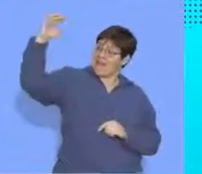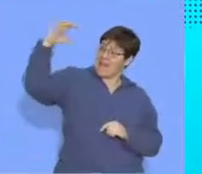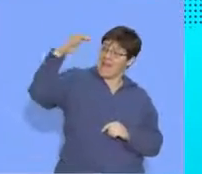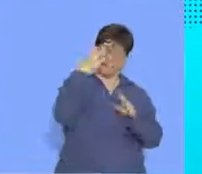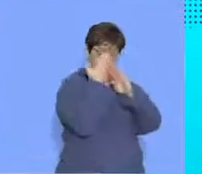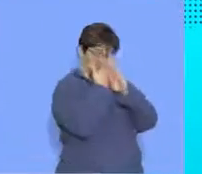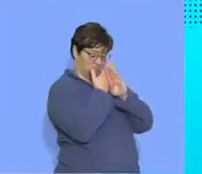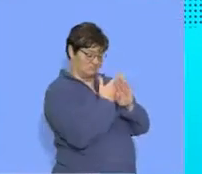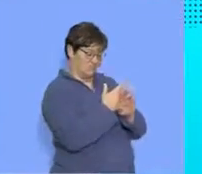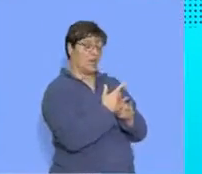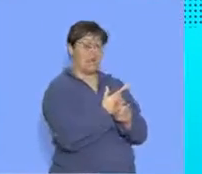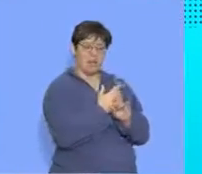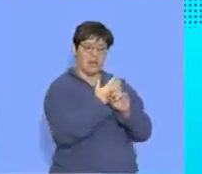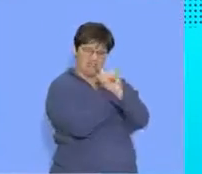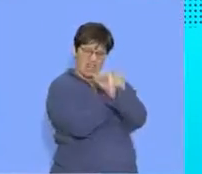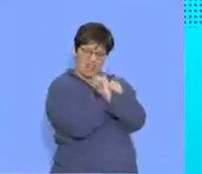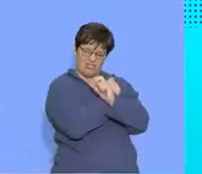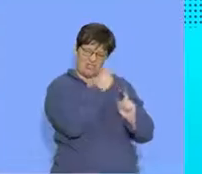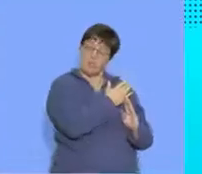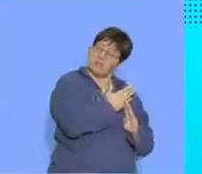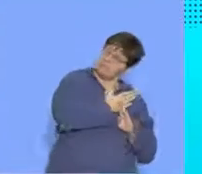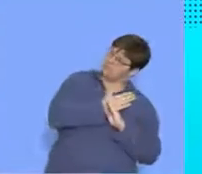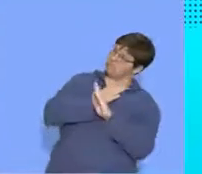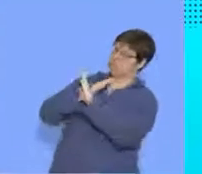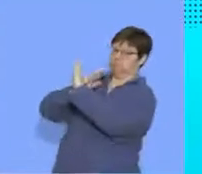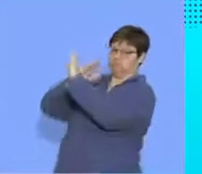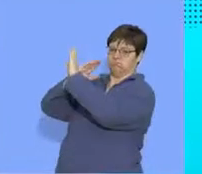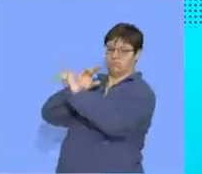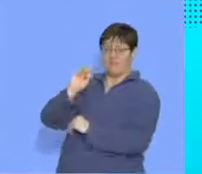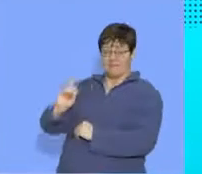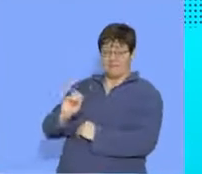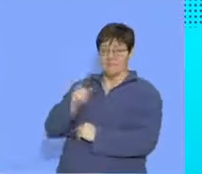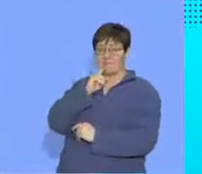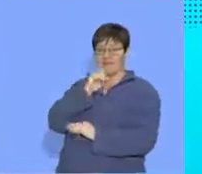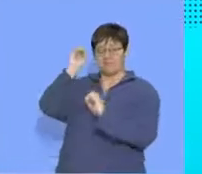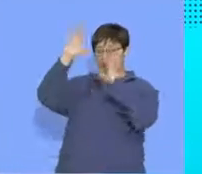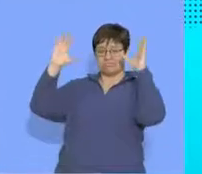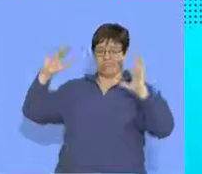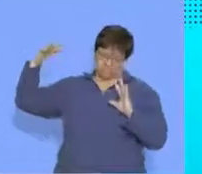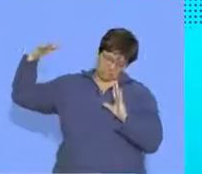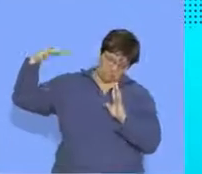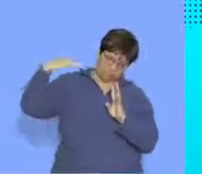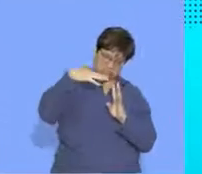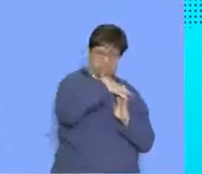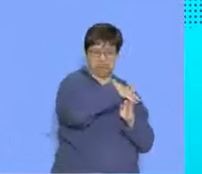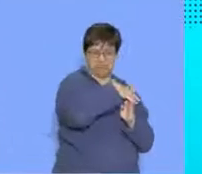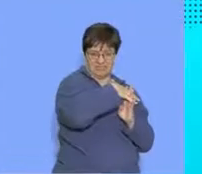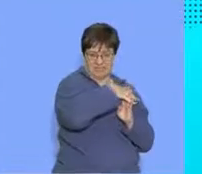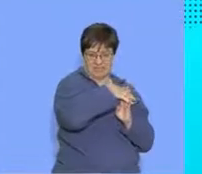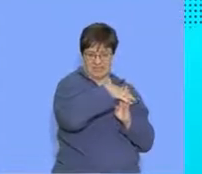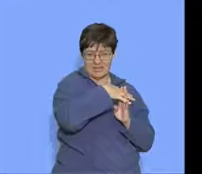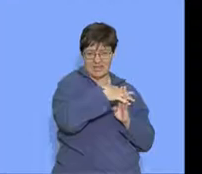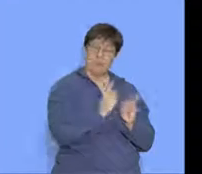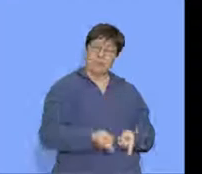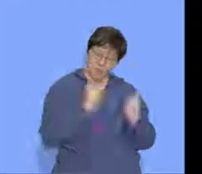ultraviolet radiation that comes through the radiant energy from the sun. And it's able to filter that out and cut out the harsh UV